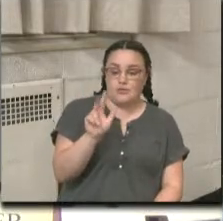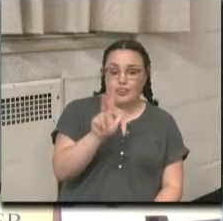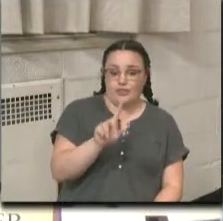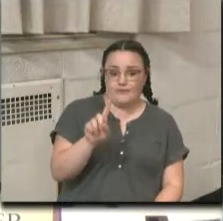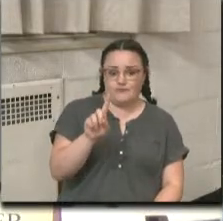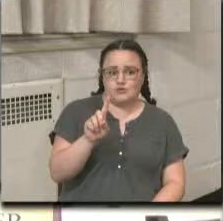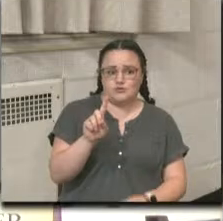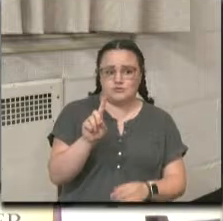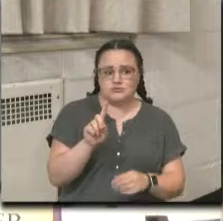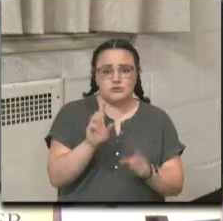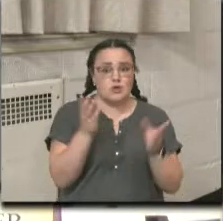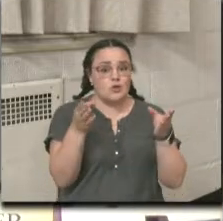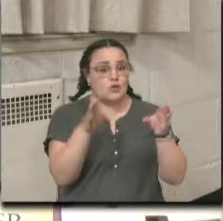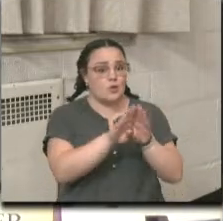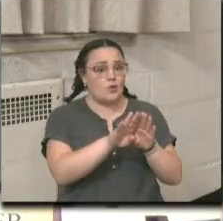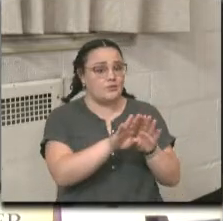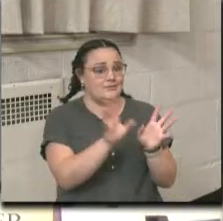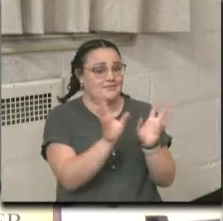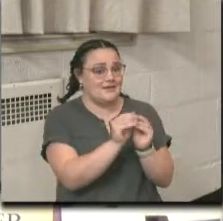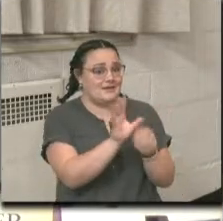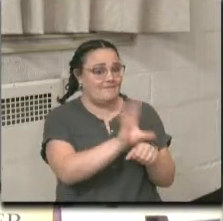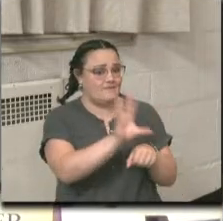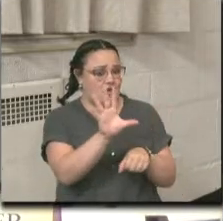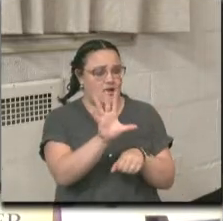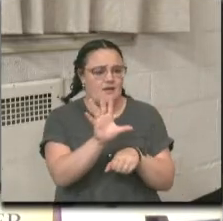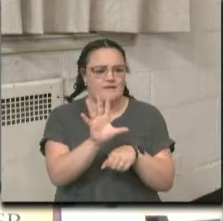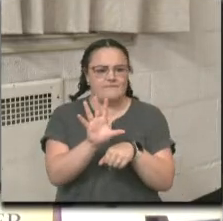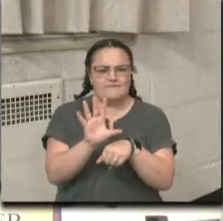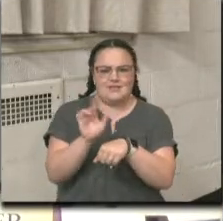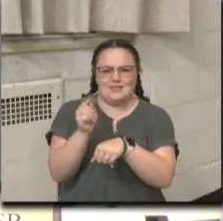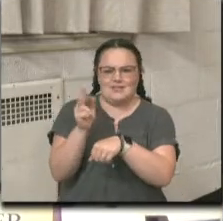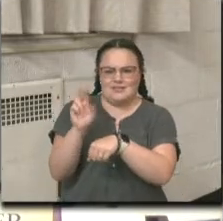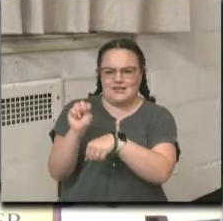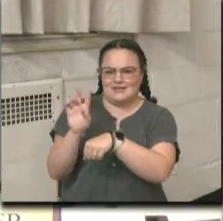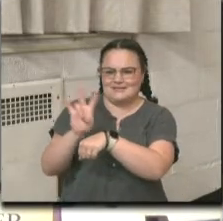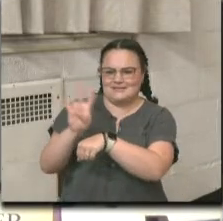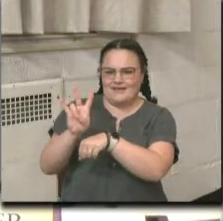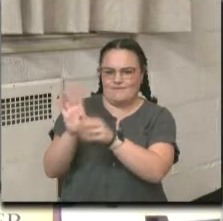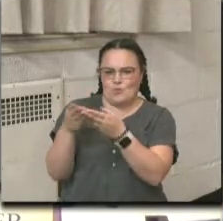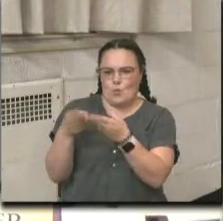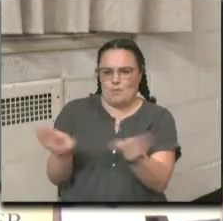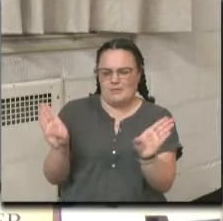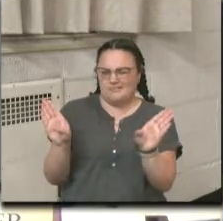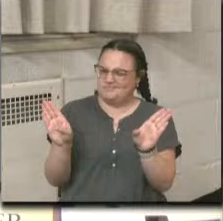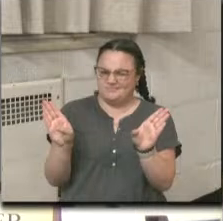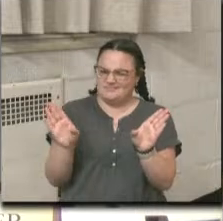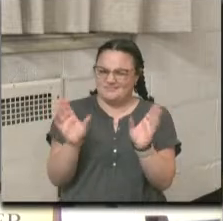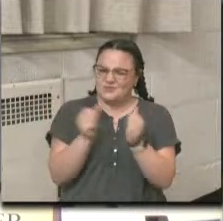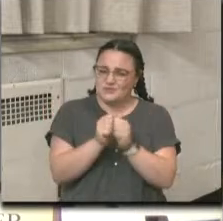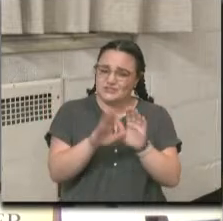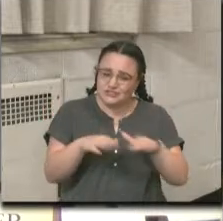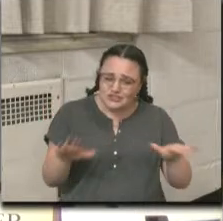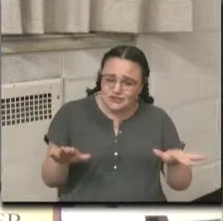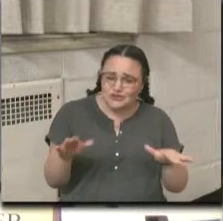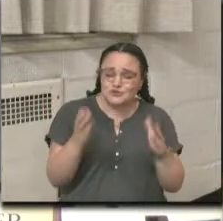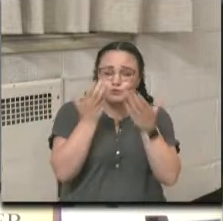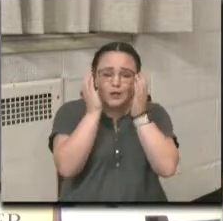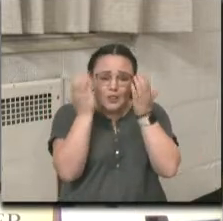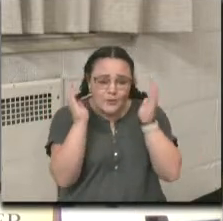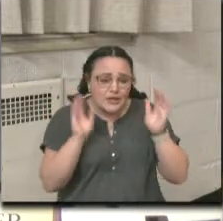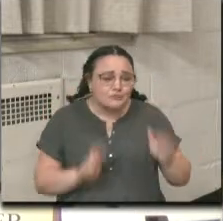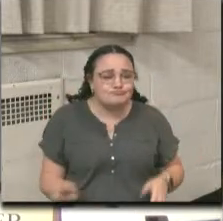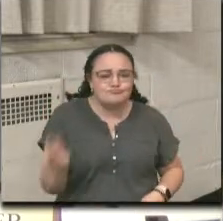5 o'clock and an open meeting at 7 o'clock with children. That's going to be a tough one. So I wanted us to reconsider moving that to earlier in the